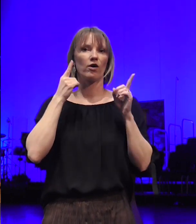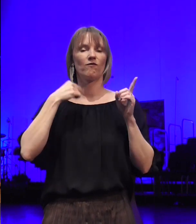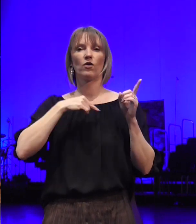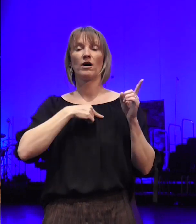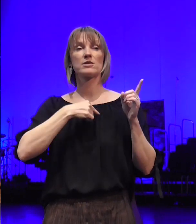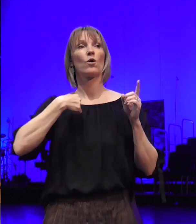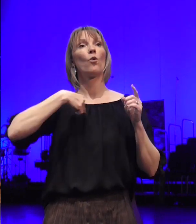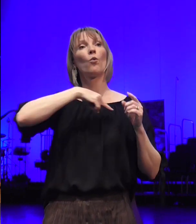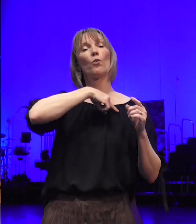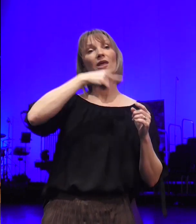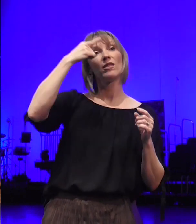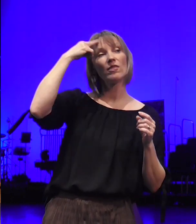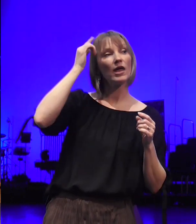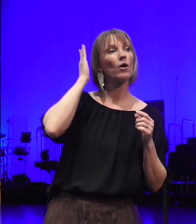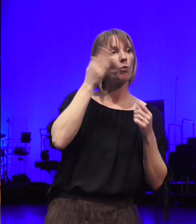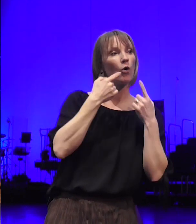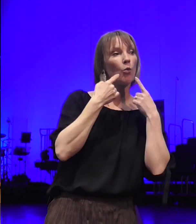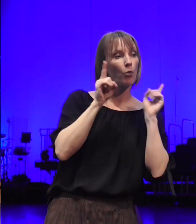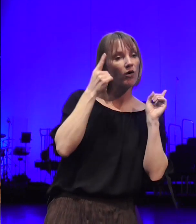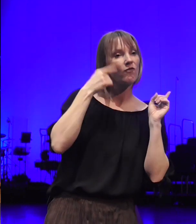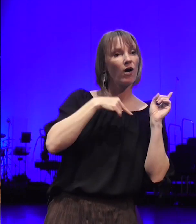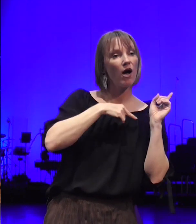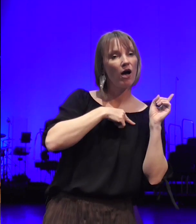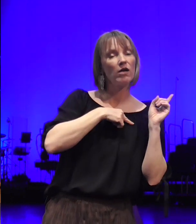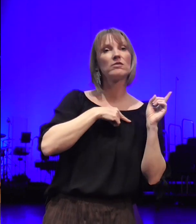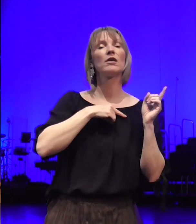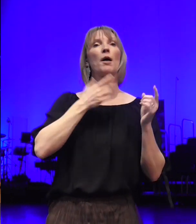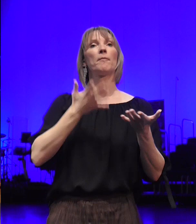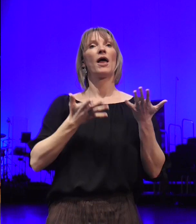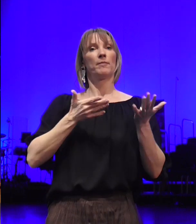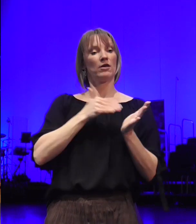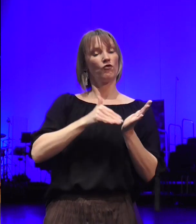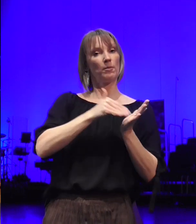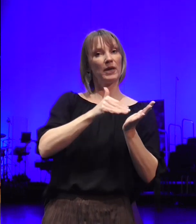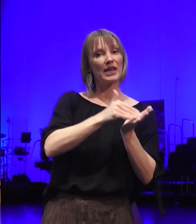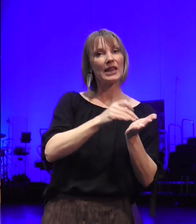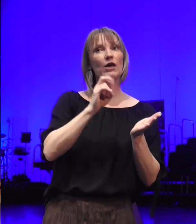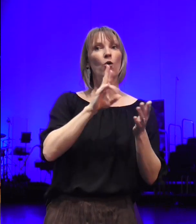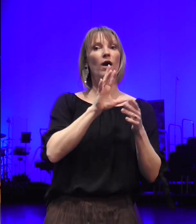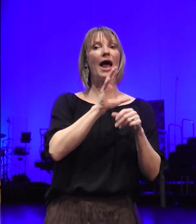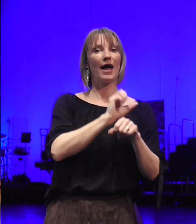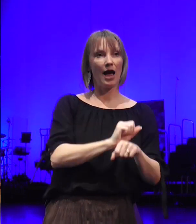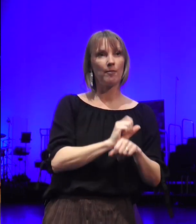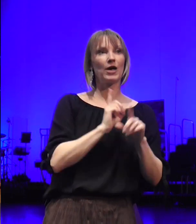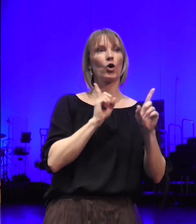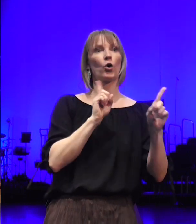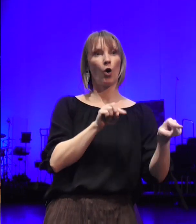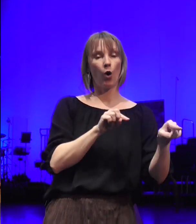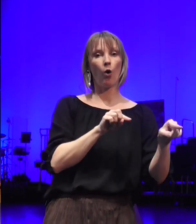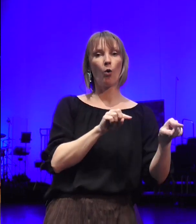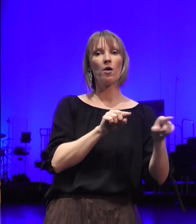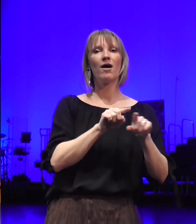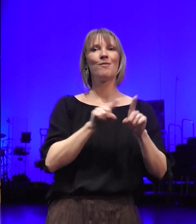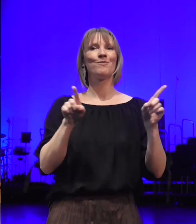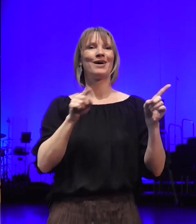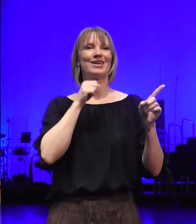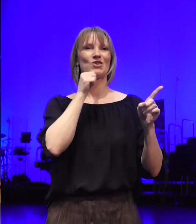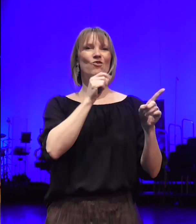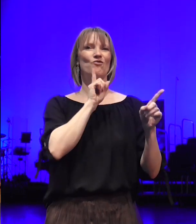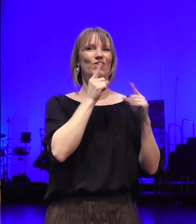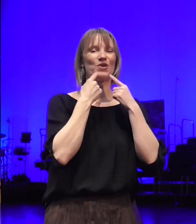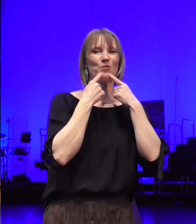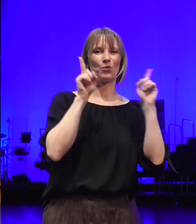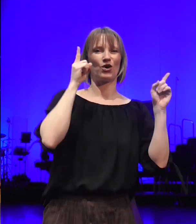we think might work for us, and so we might repeatedly or even habitually go there, but they don't really